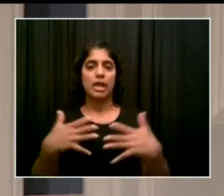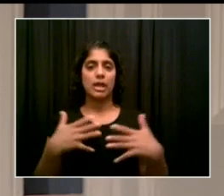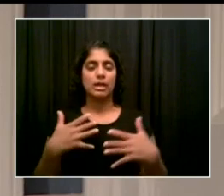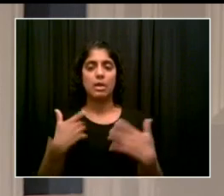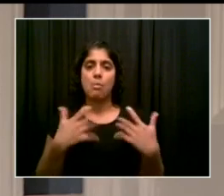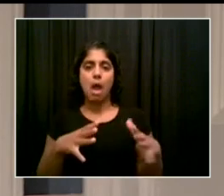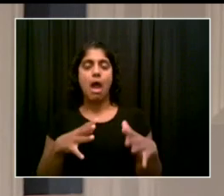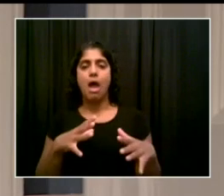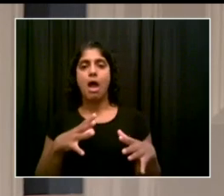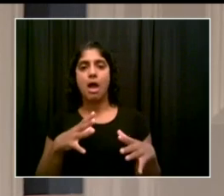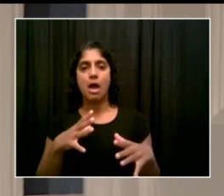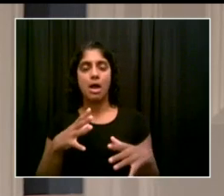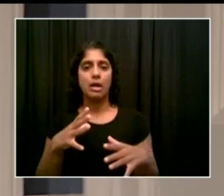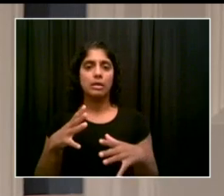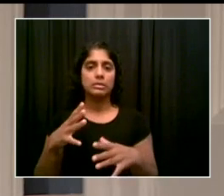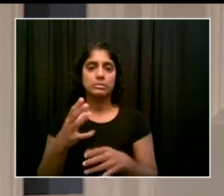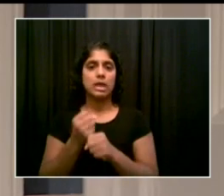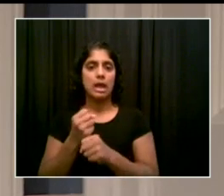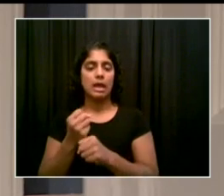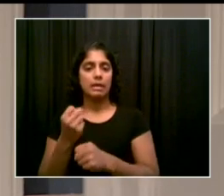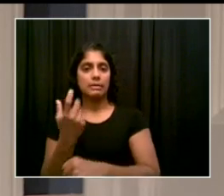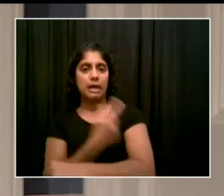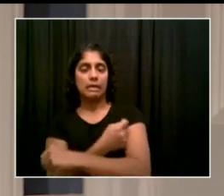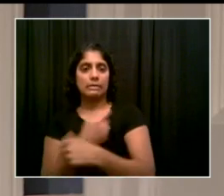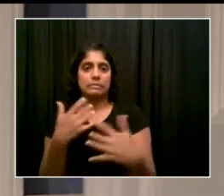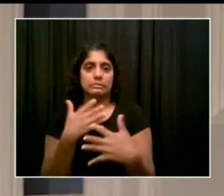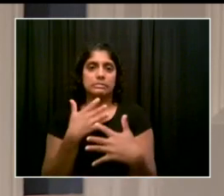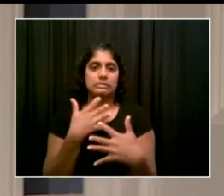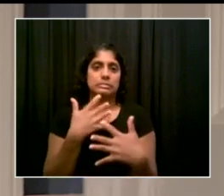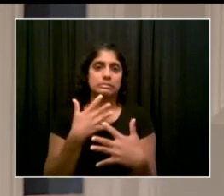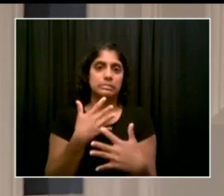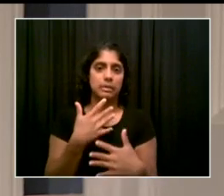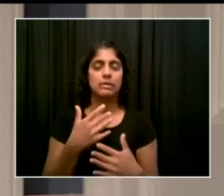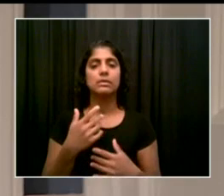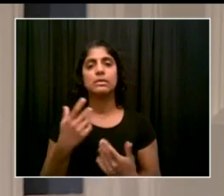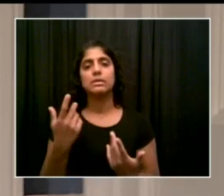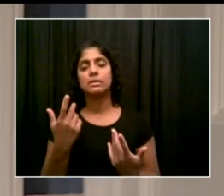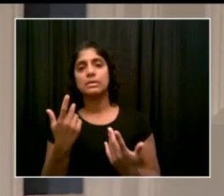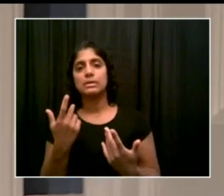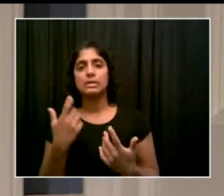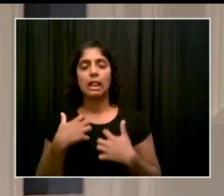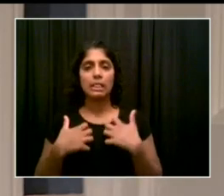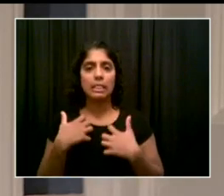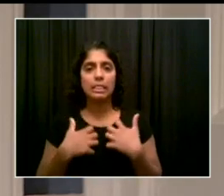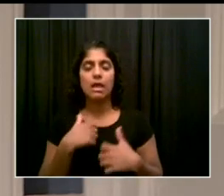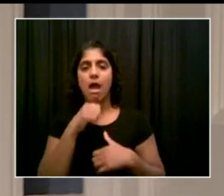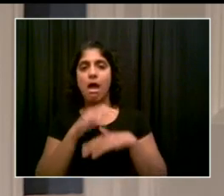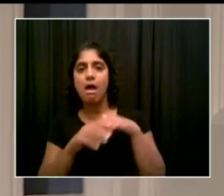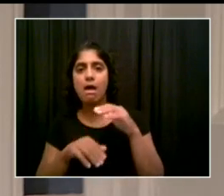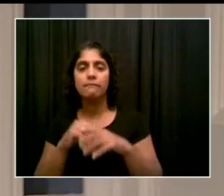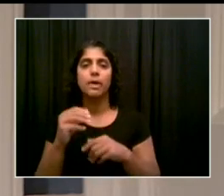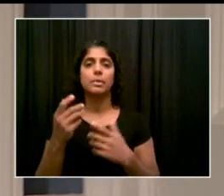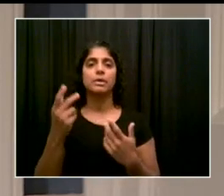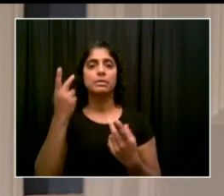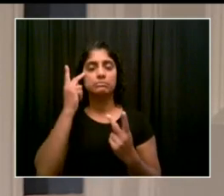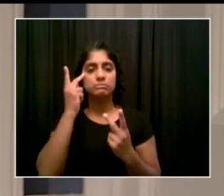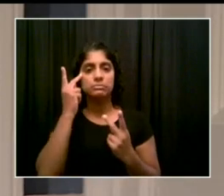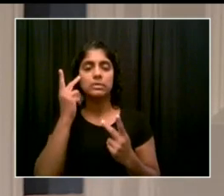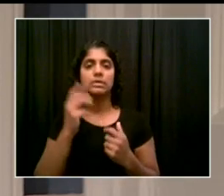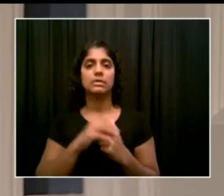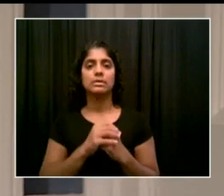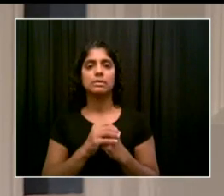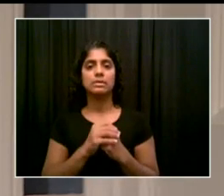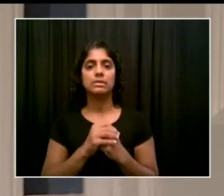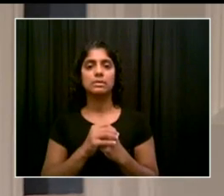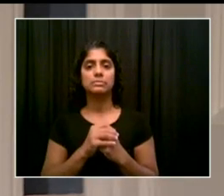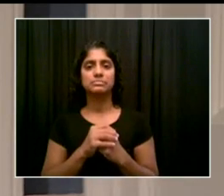why it is that the risks of getting COVID are so much greater than the vaccines, which